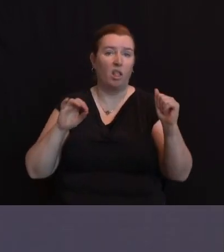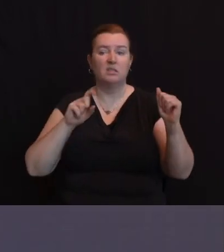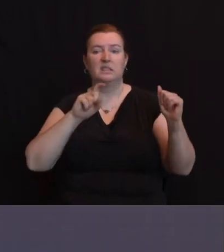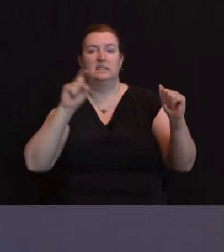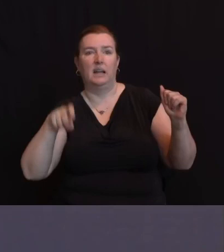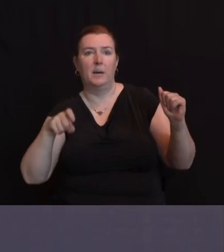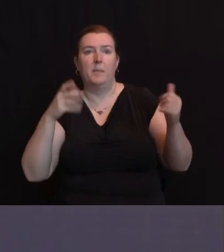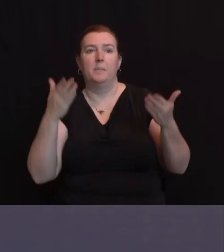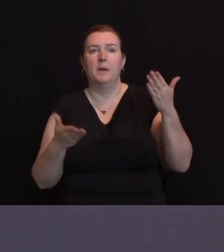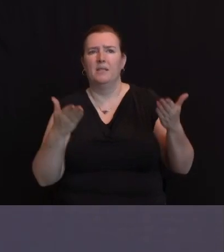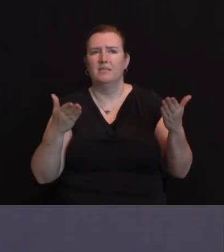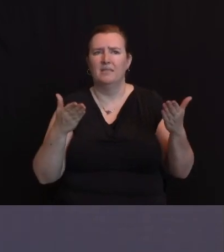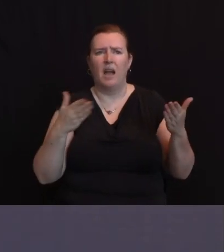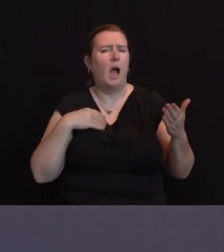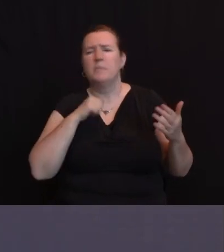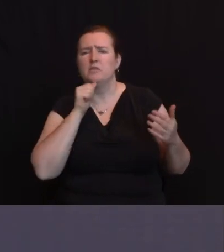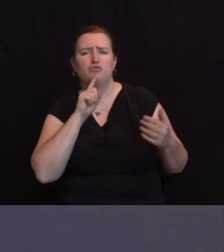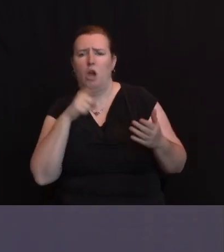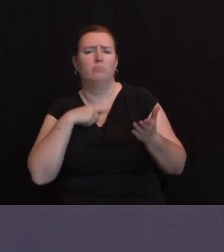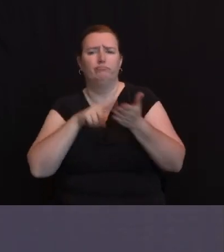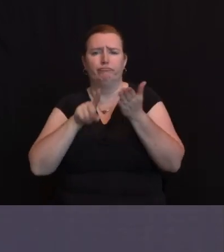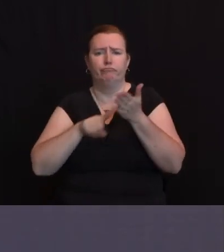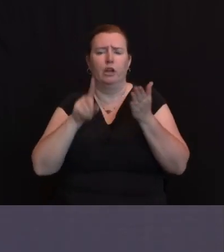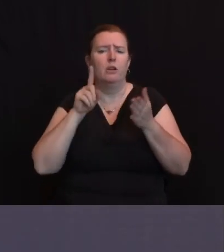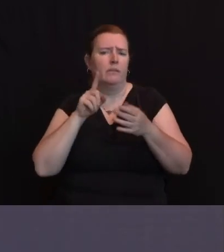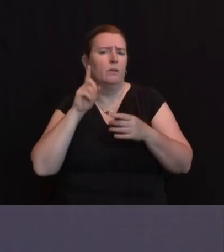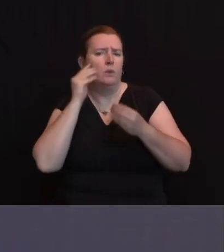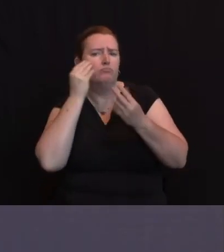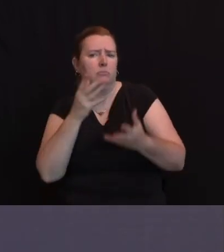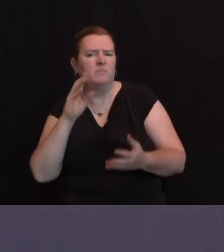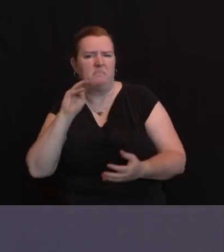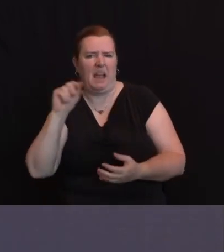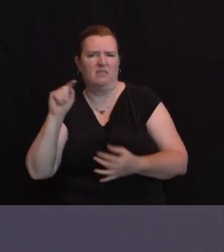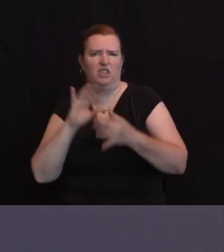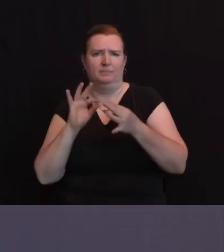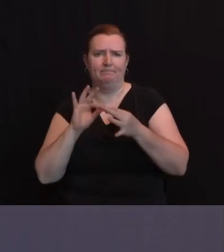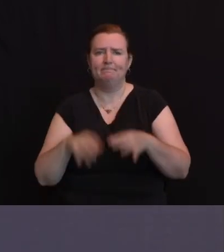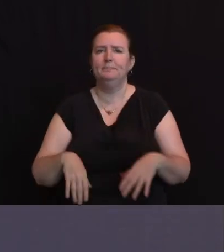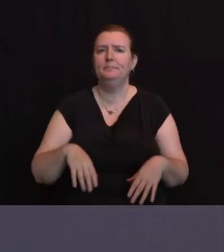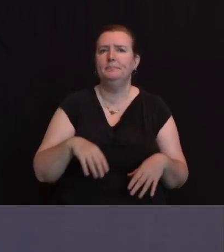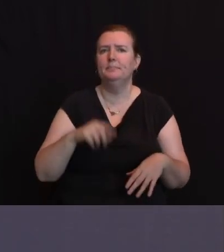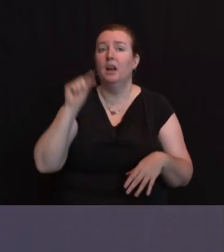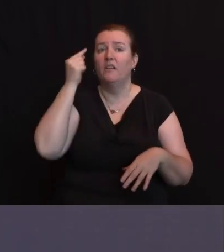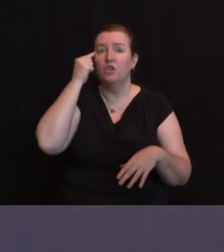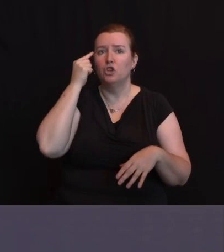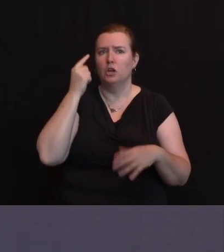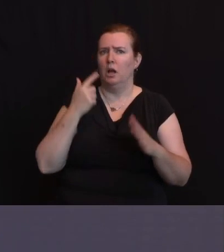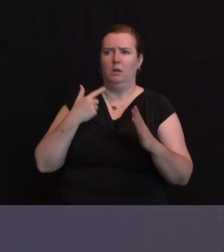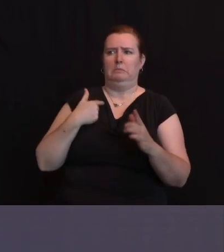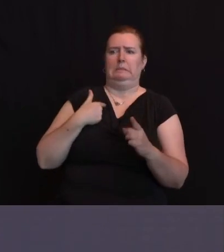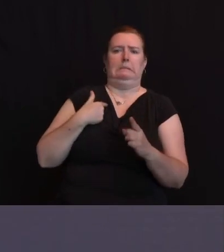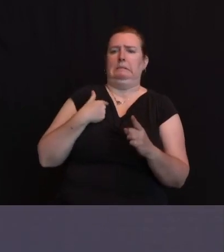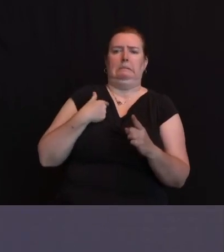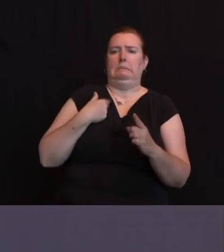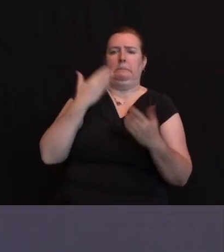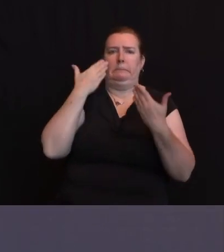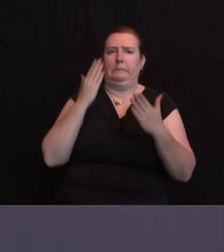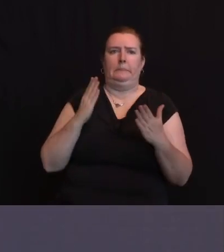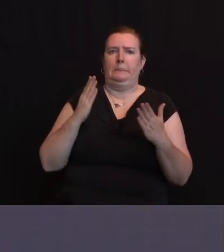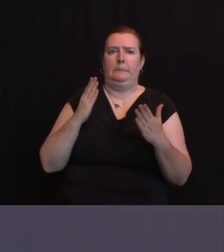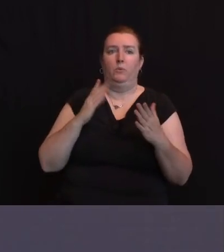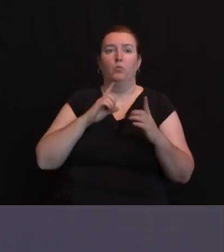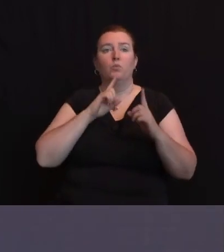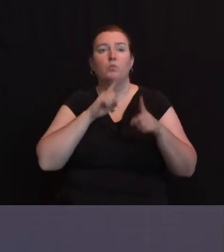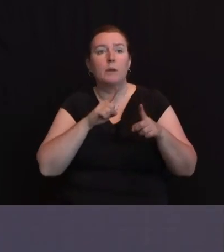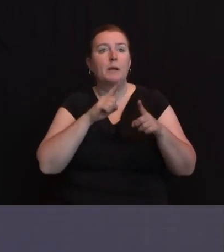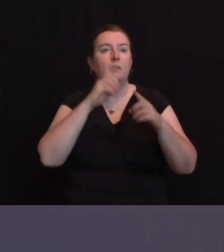Listen, respecting the president, I did not see what he said. Respecting the office of the presidency, I just disagree.